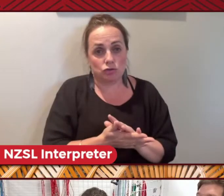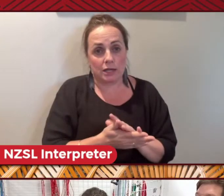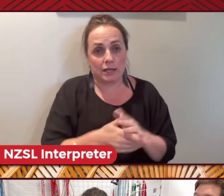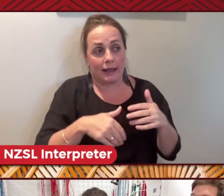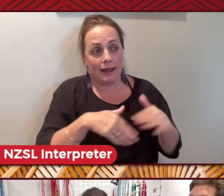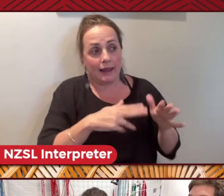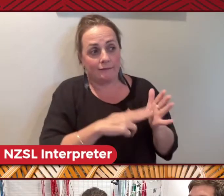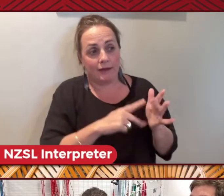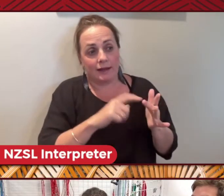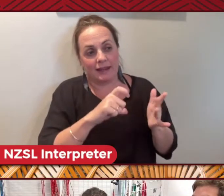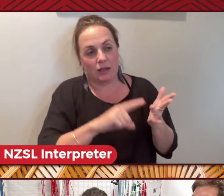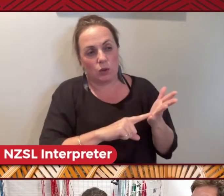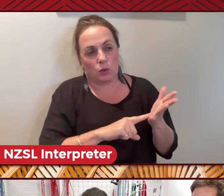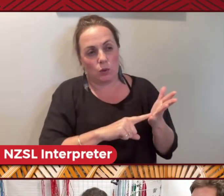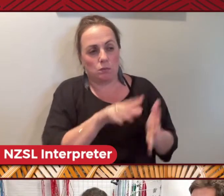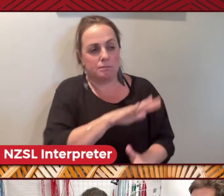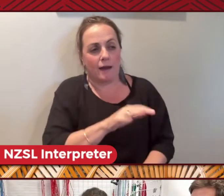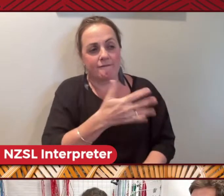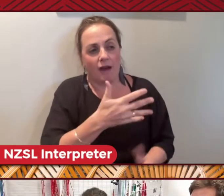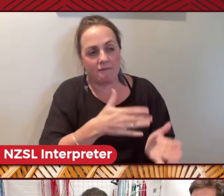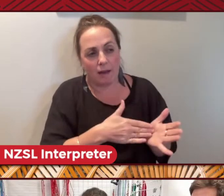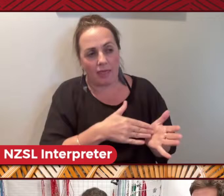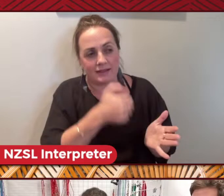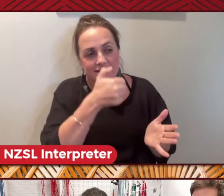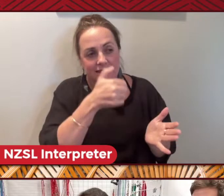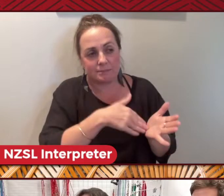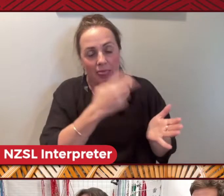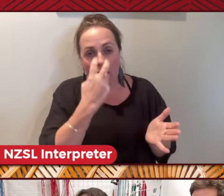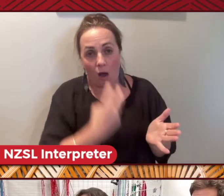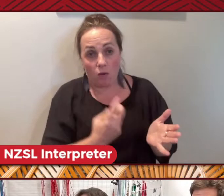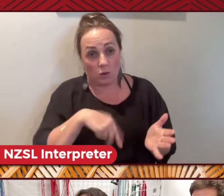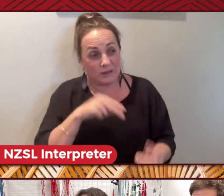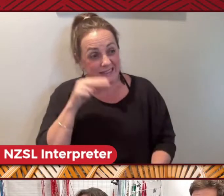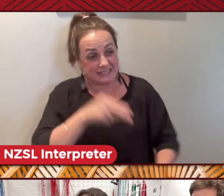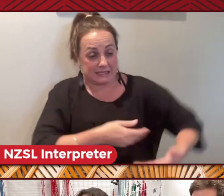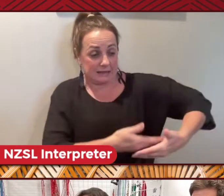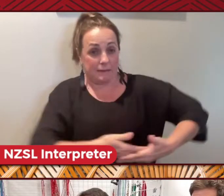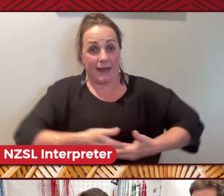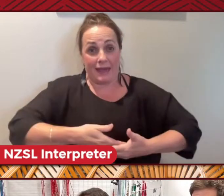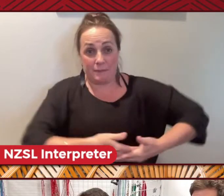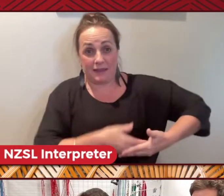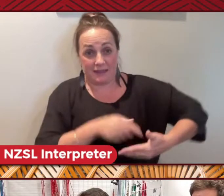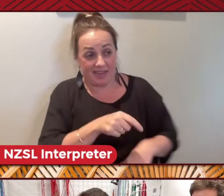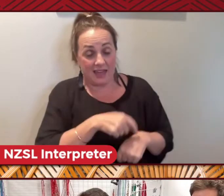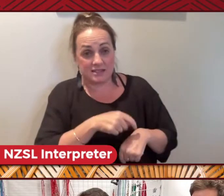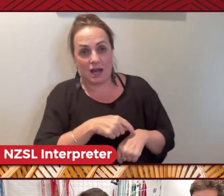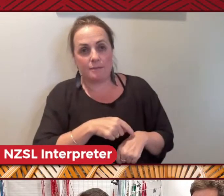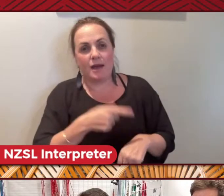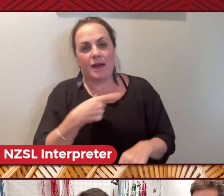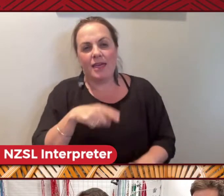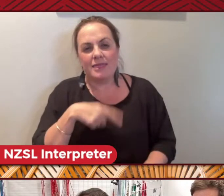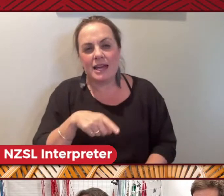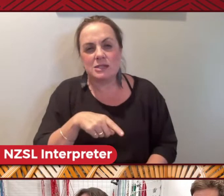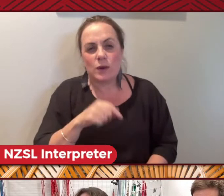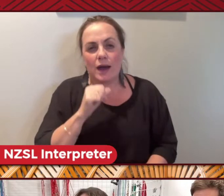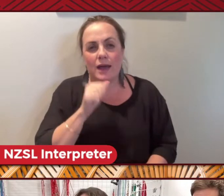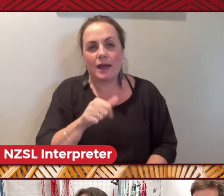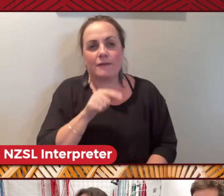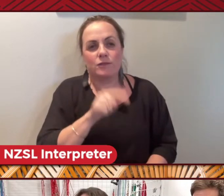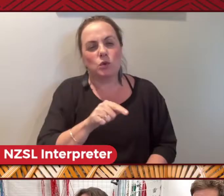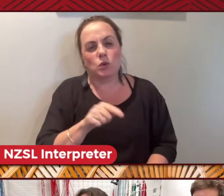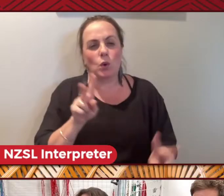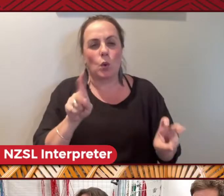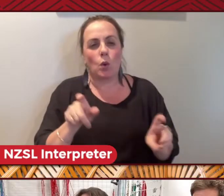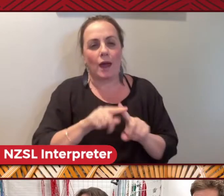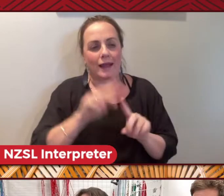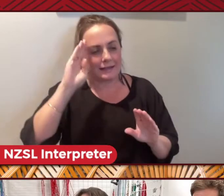you know, sort of 5 months, 6 months and things like that, we've seen them from that point on. And that's why we're talking about grading. You know, if you're calling it intensive therapy, it might